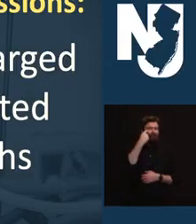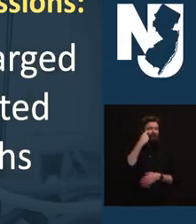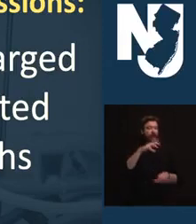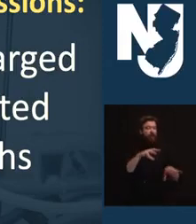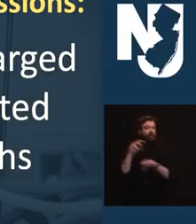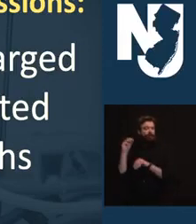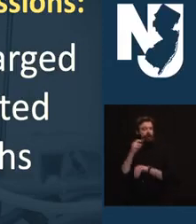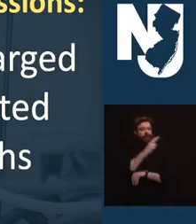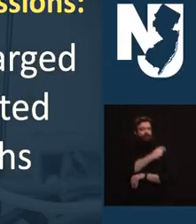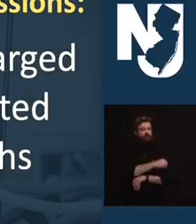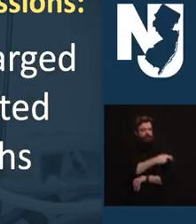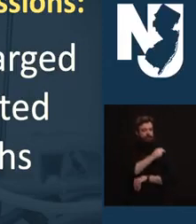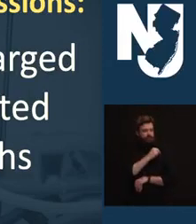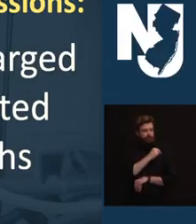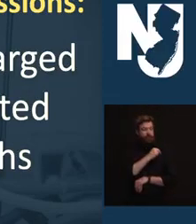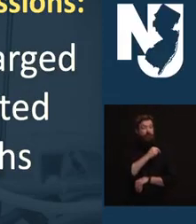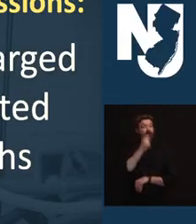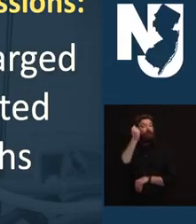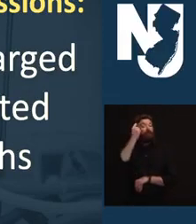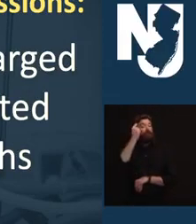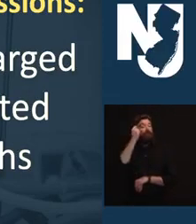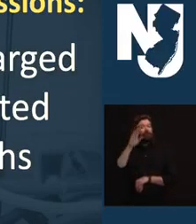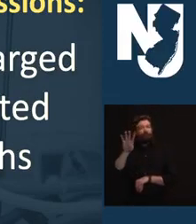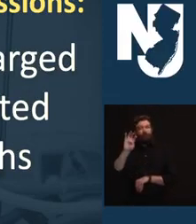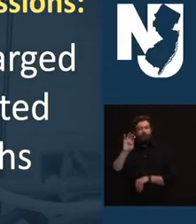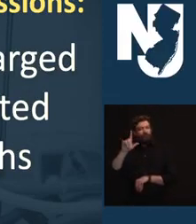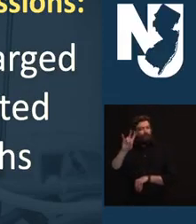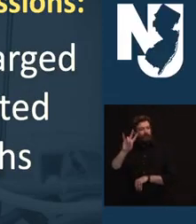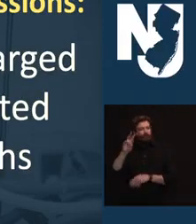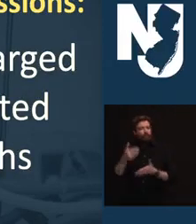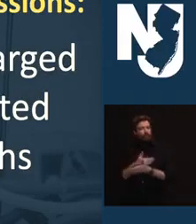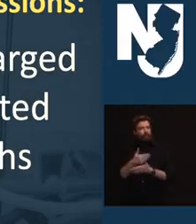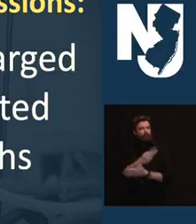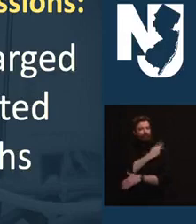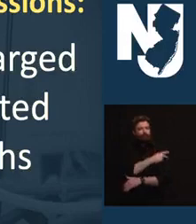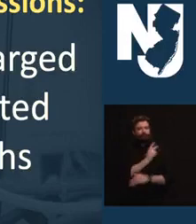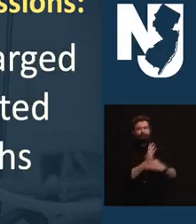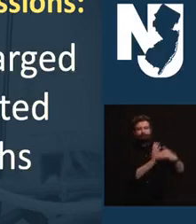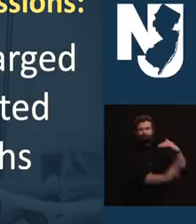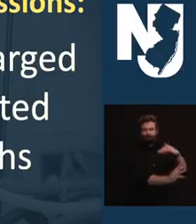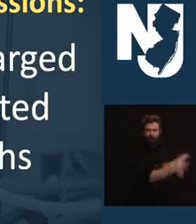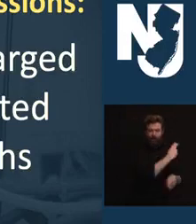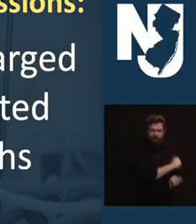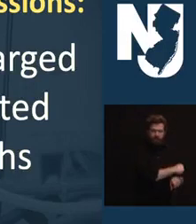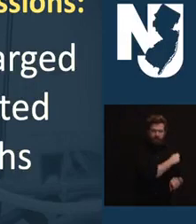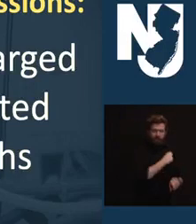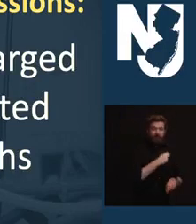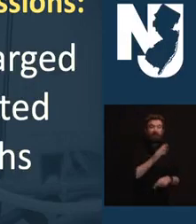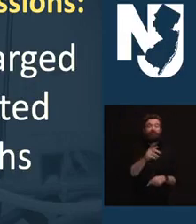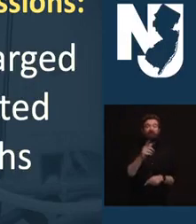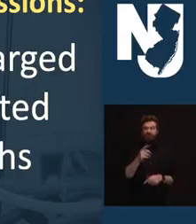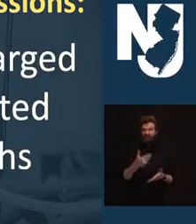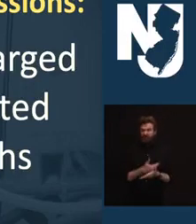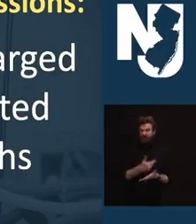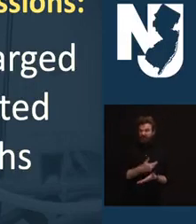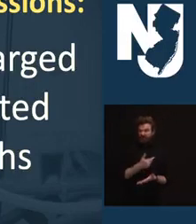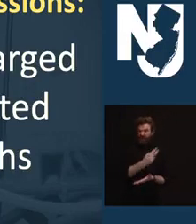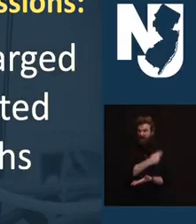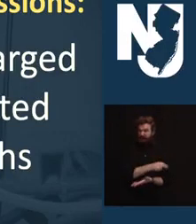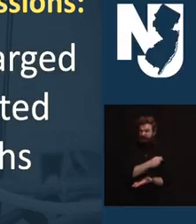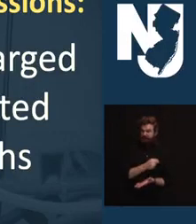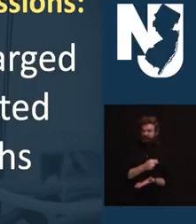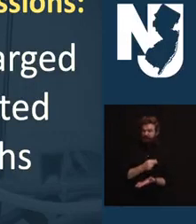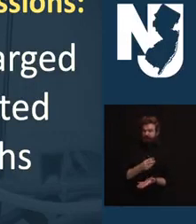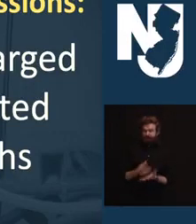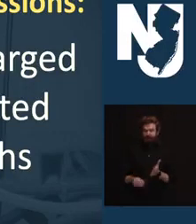were admitted, and these are not yet confirmed. 59 folks sadly died in our hospitals. Today